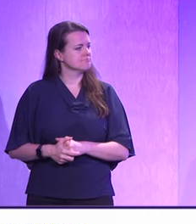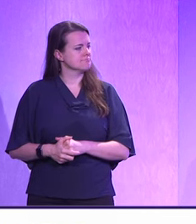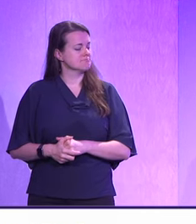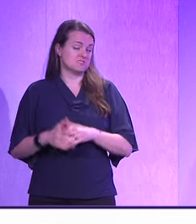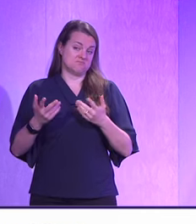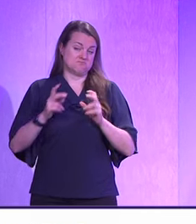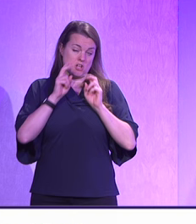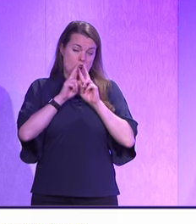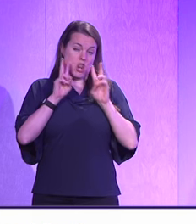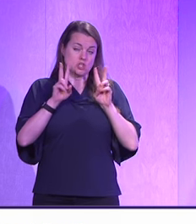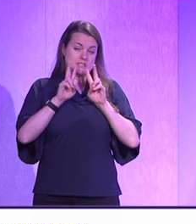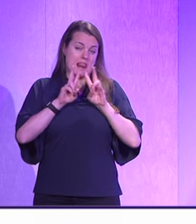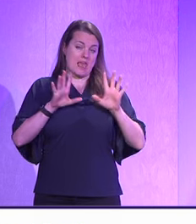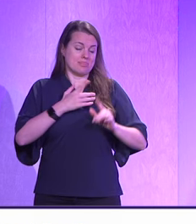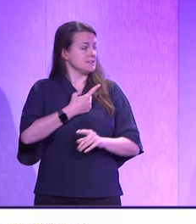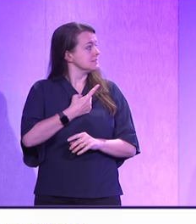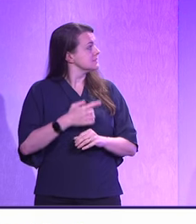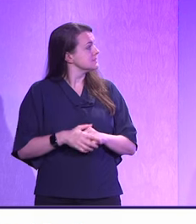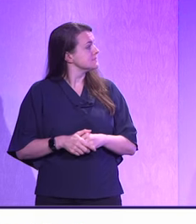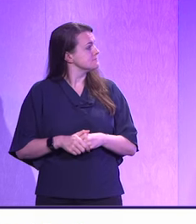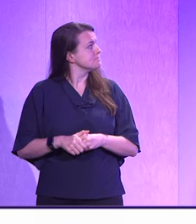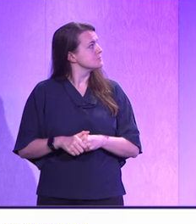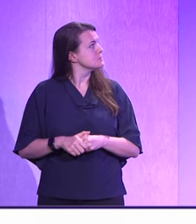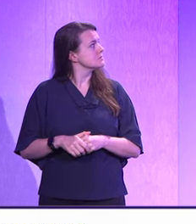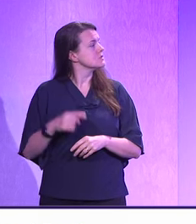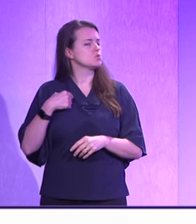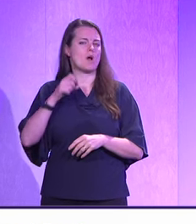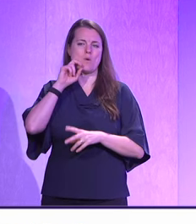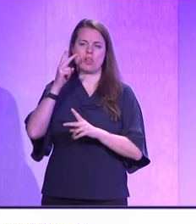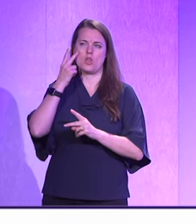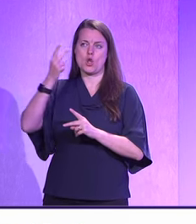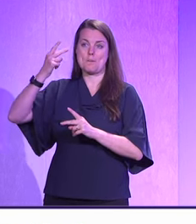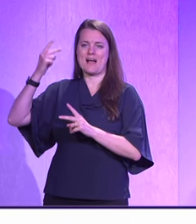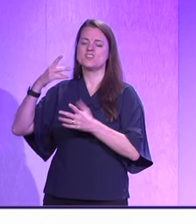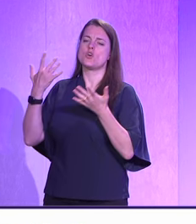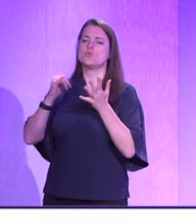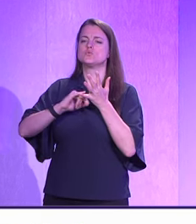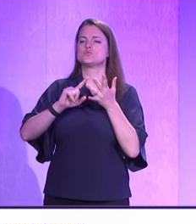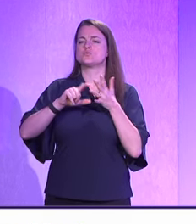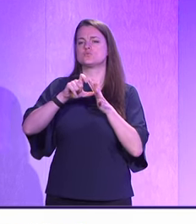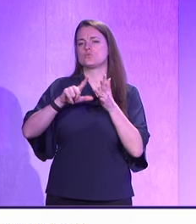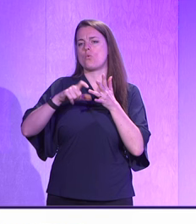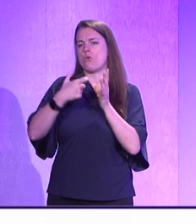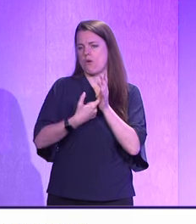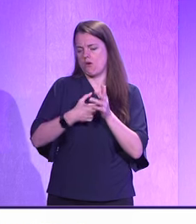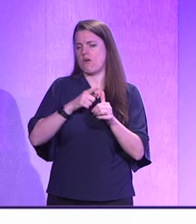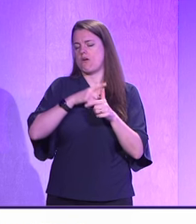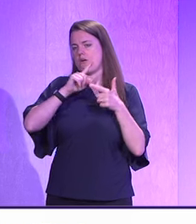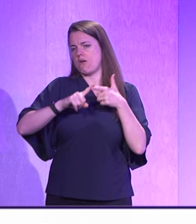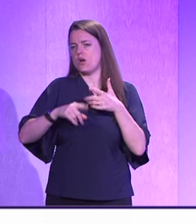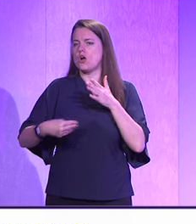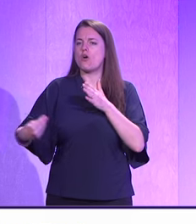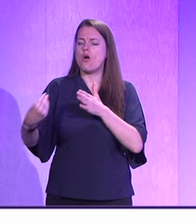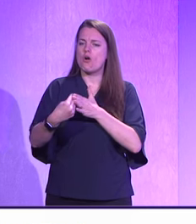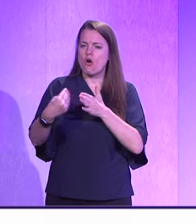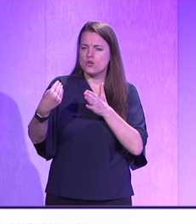It looks a little bit like this. Well, I'll look back at what we mean by DevOps Topologies and the State of DevOps report. Let's have a little look at the cost